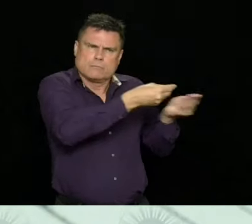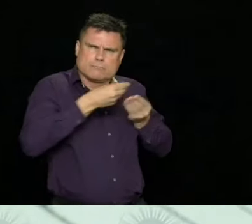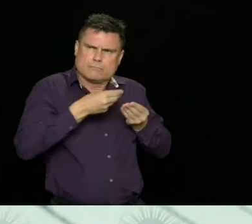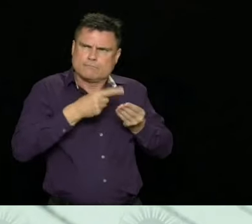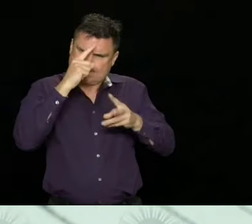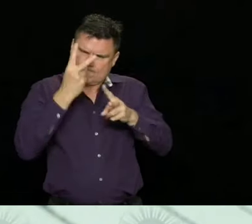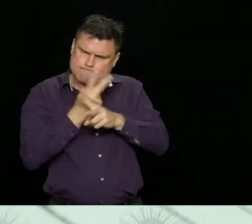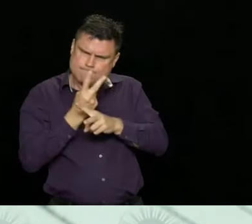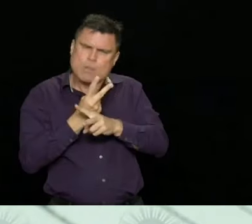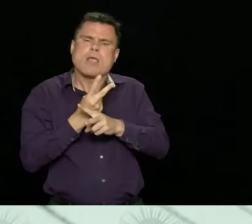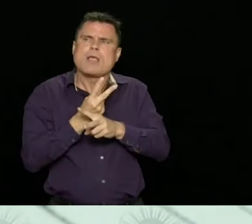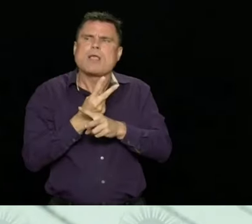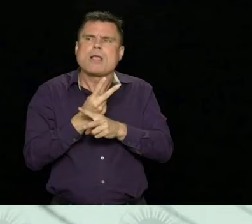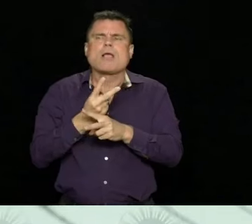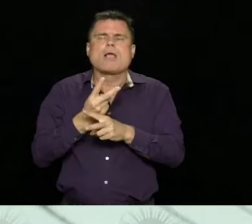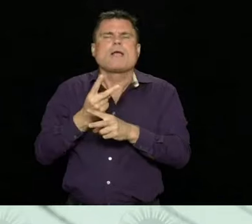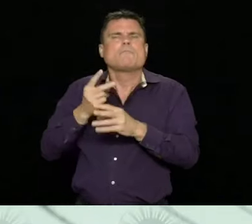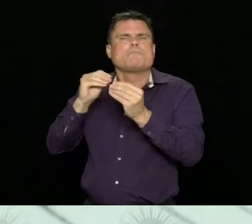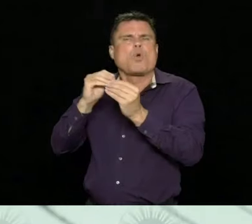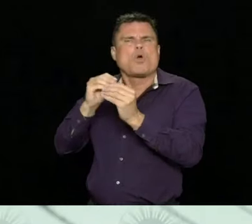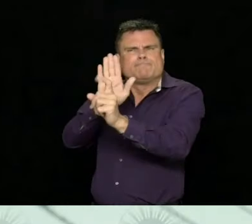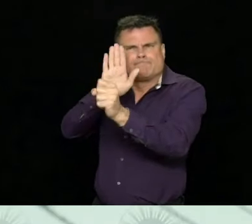never intended as a silver bullet,